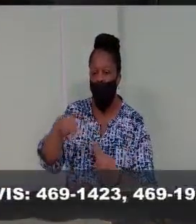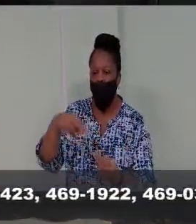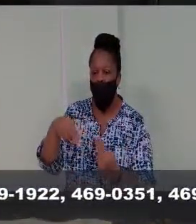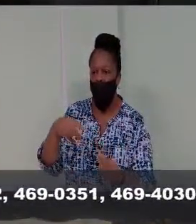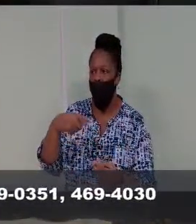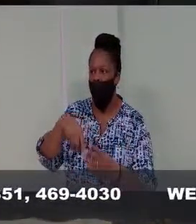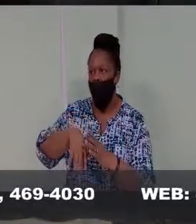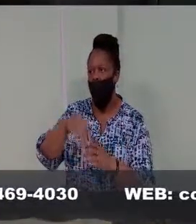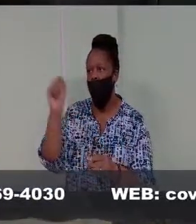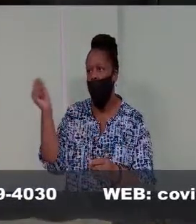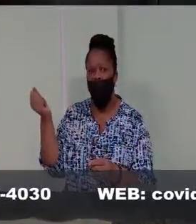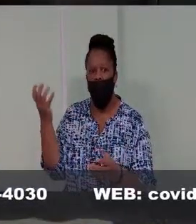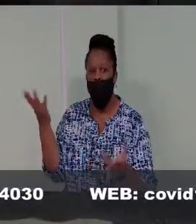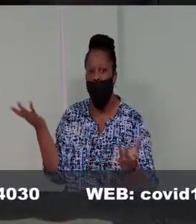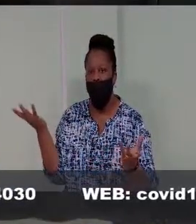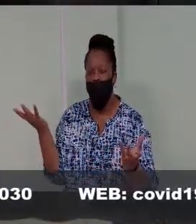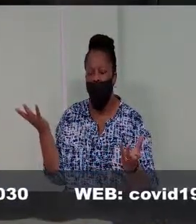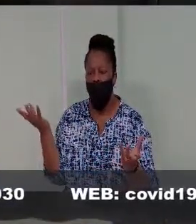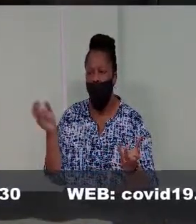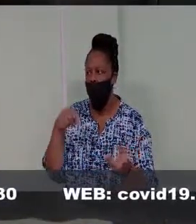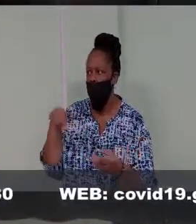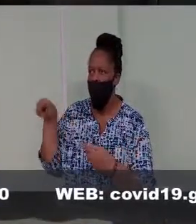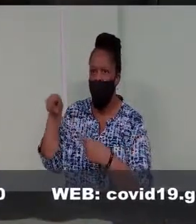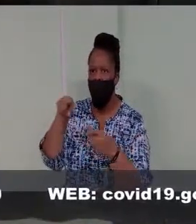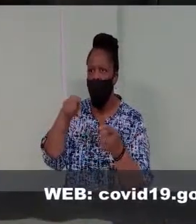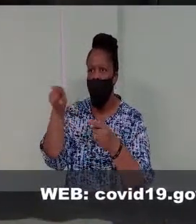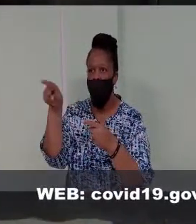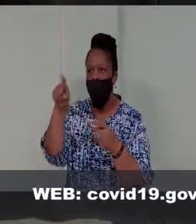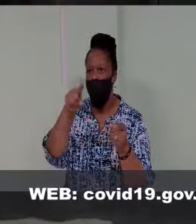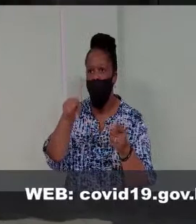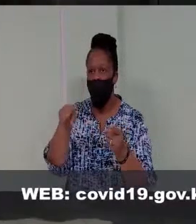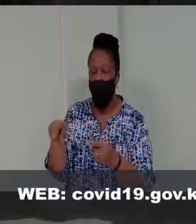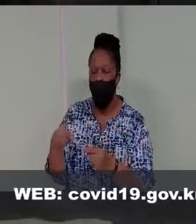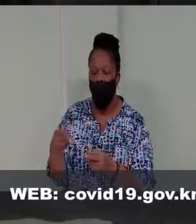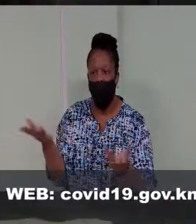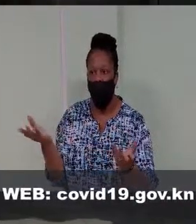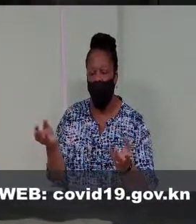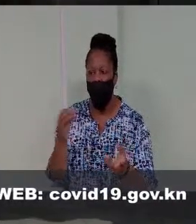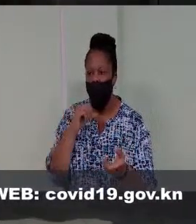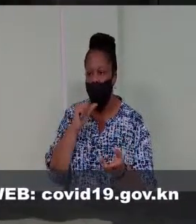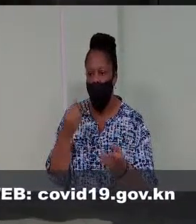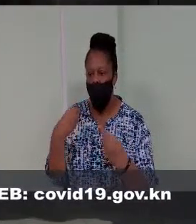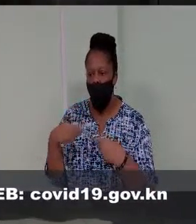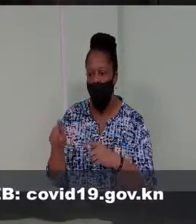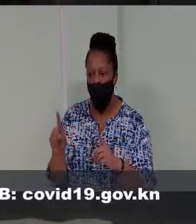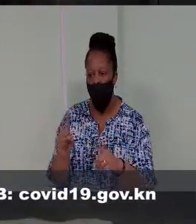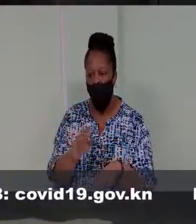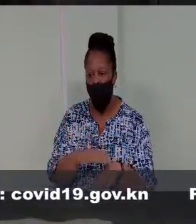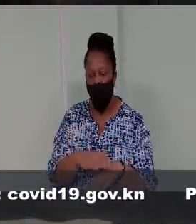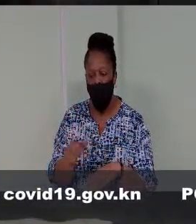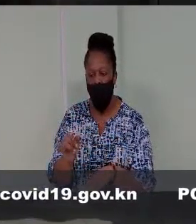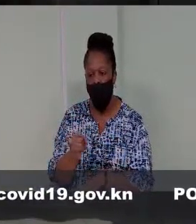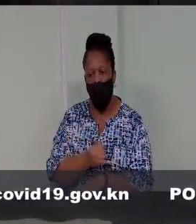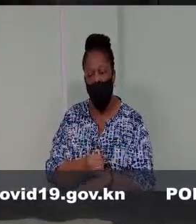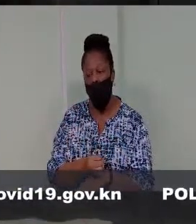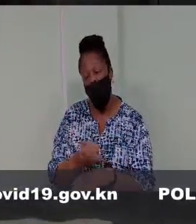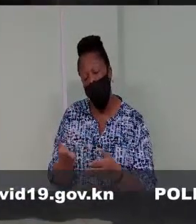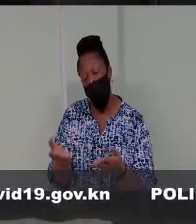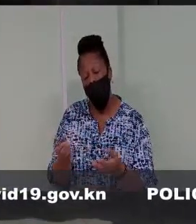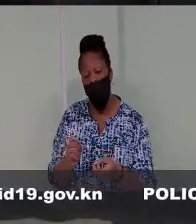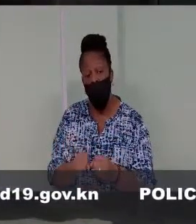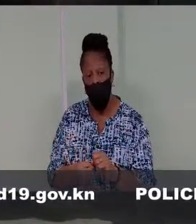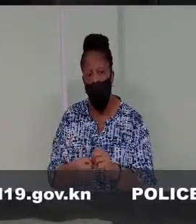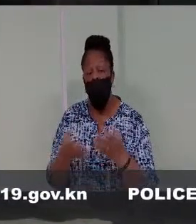The synopsis for the weather, the local weather in St. Kitts and Nevis, is that it should be partly